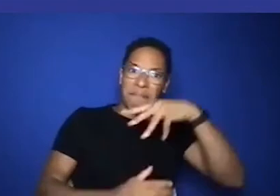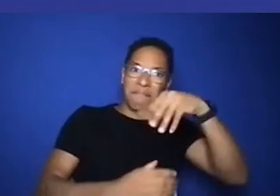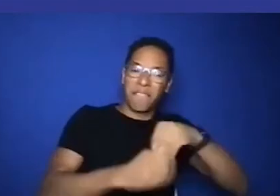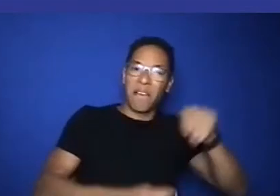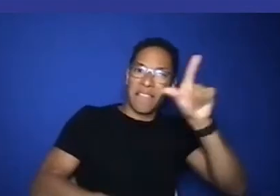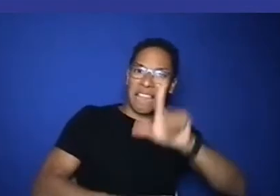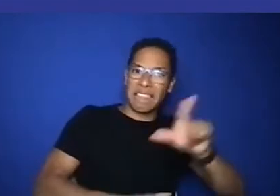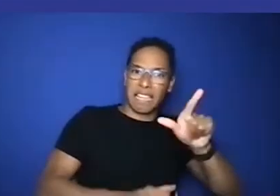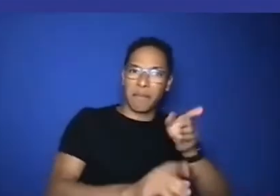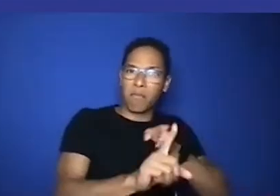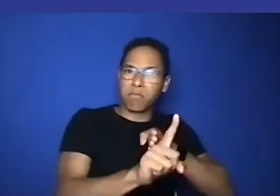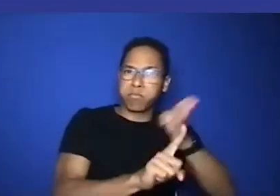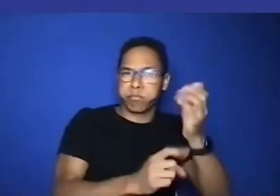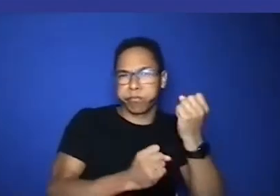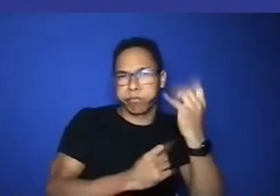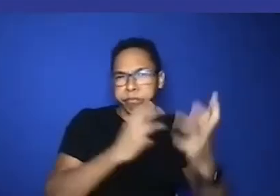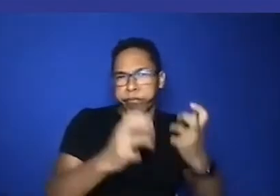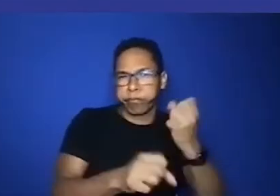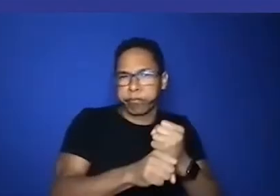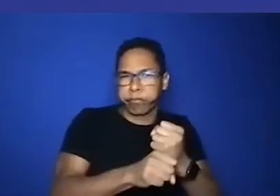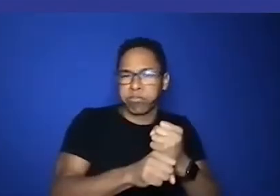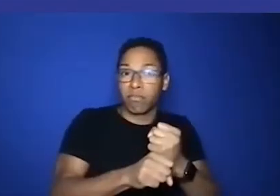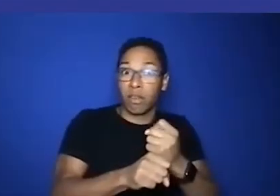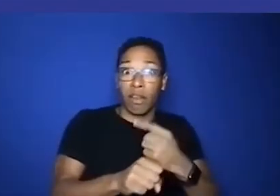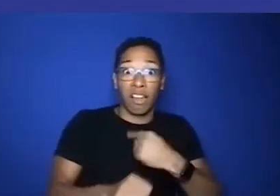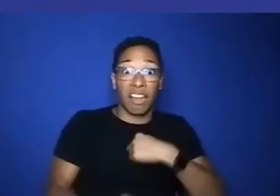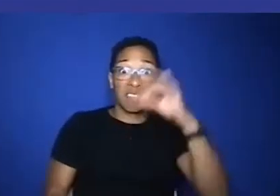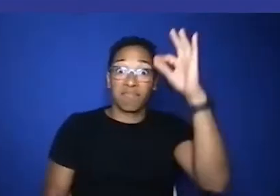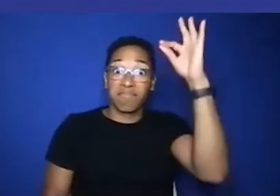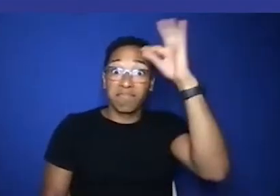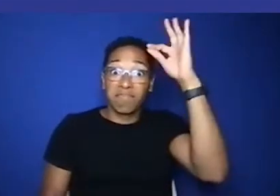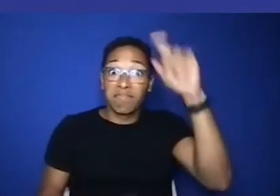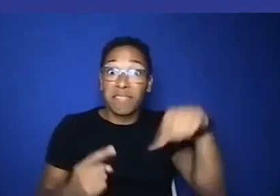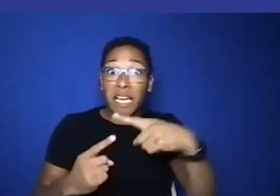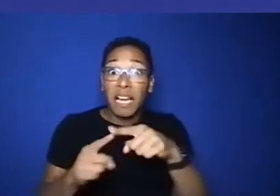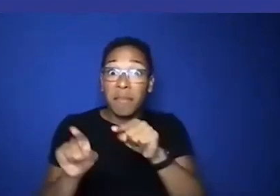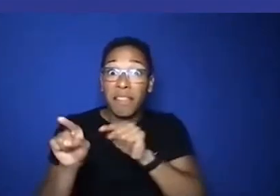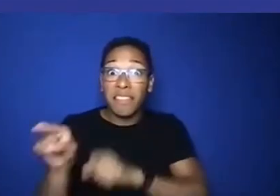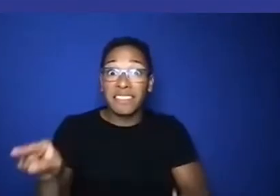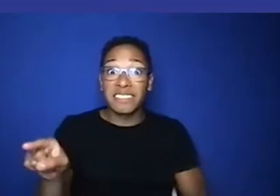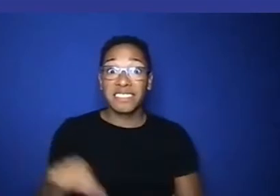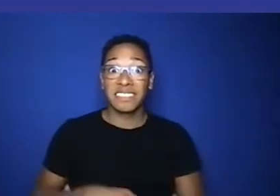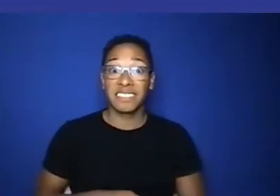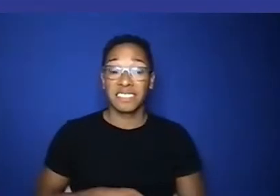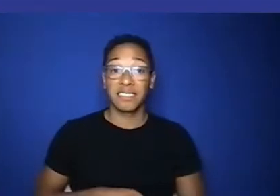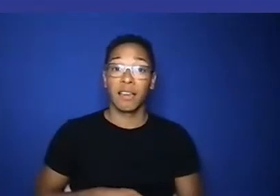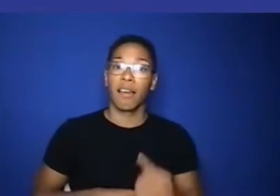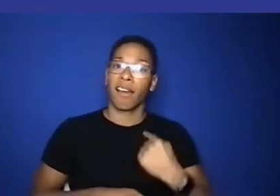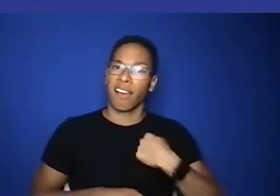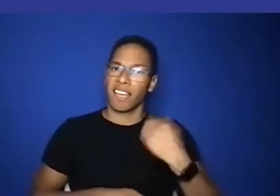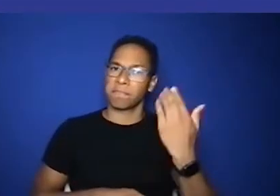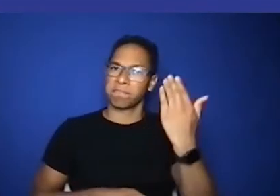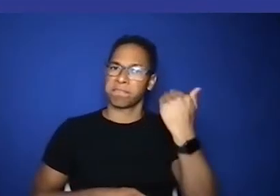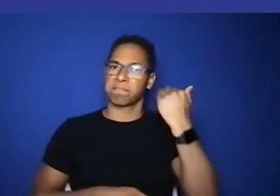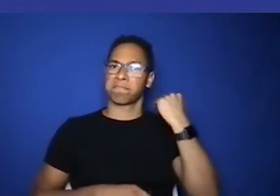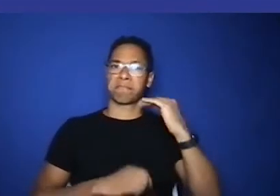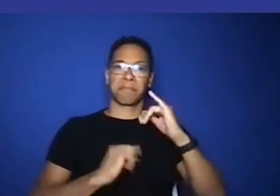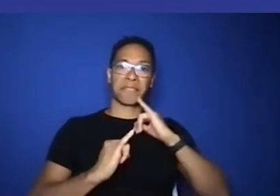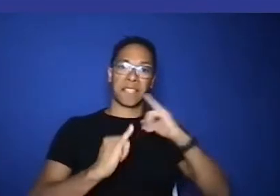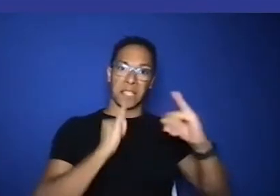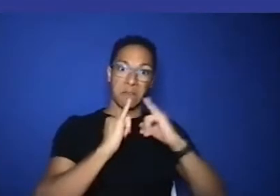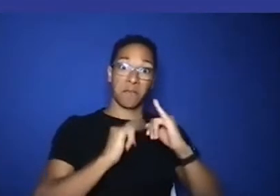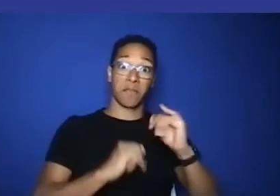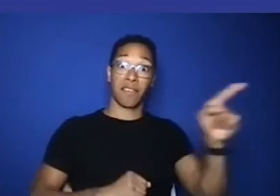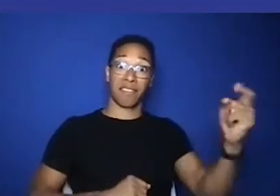existed. I went on an interview some time ago where I was asked, like, oh,